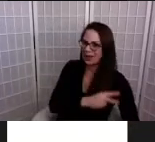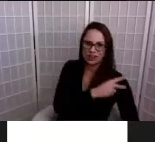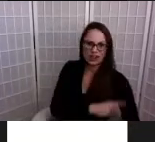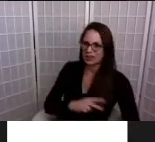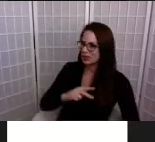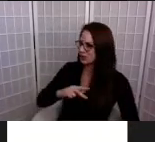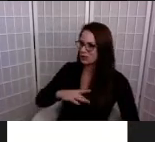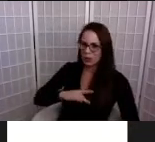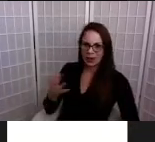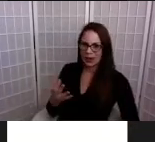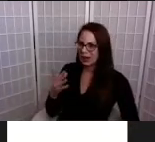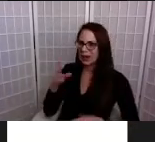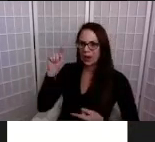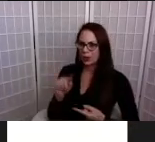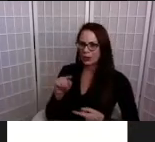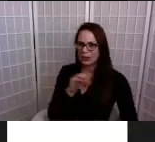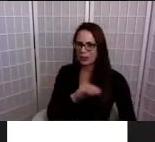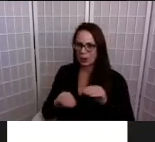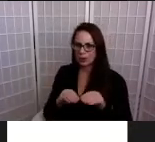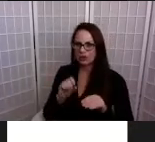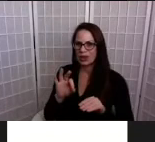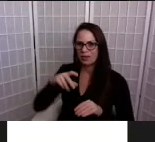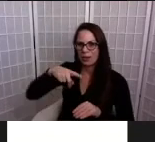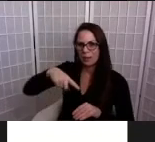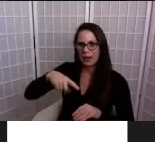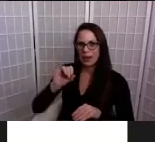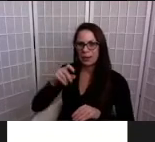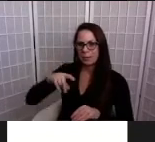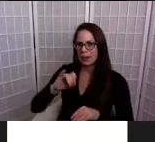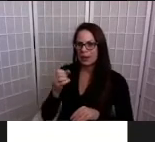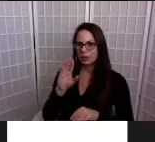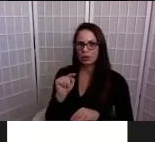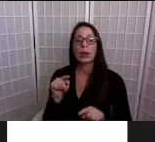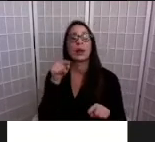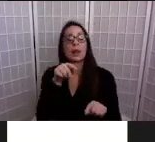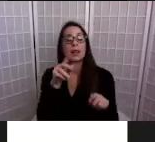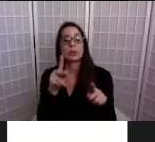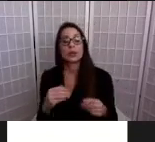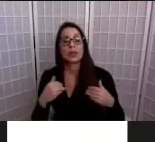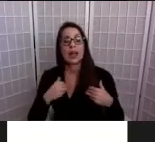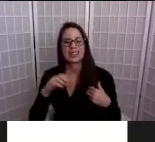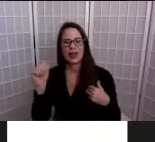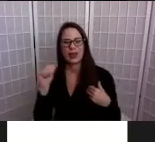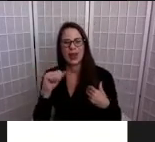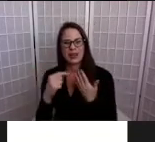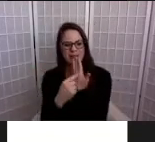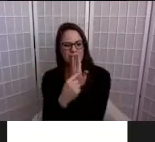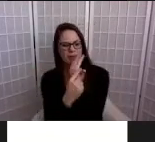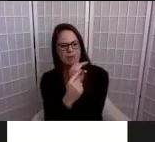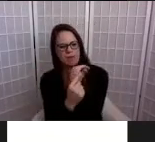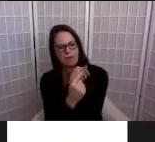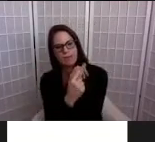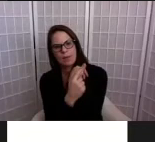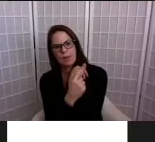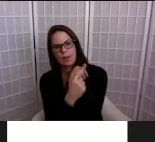joint. Here is someone with arthritis of their thumb at the end joint, right around where their nail is. And you can see